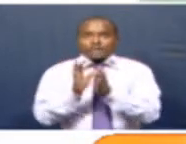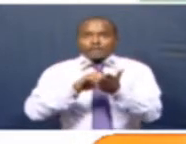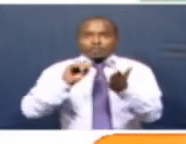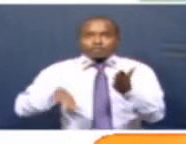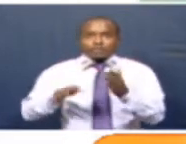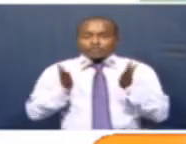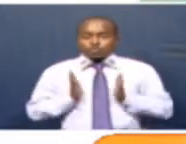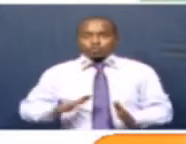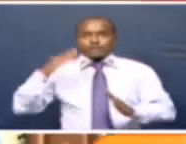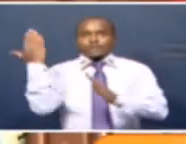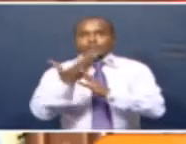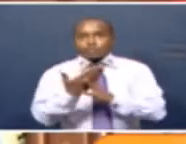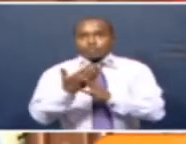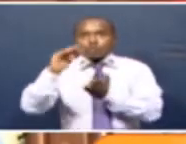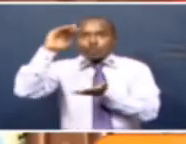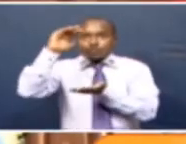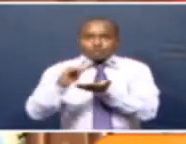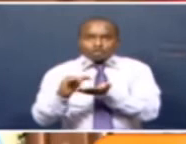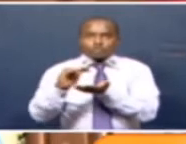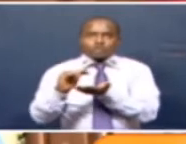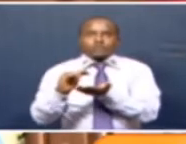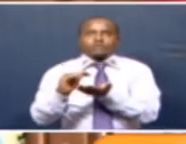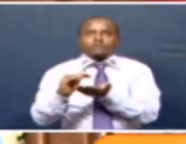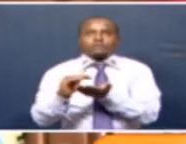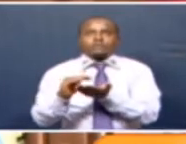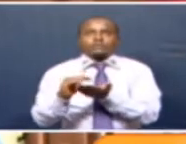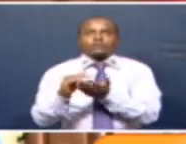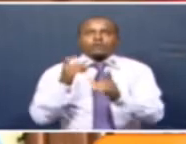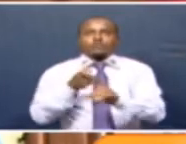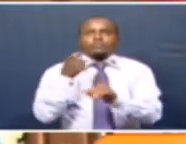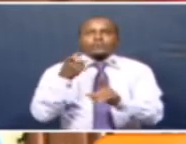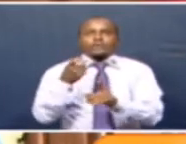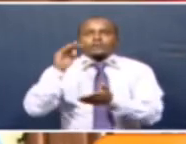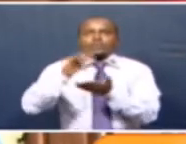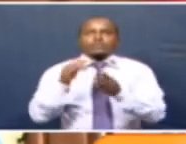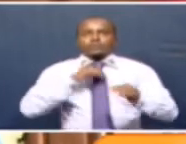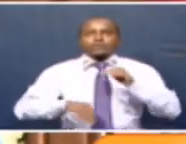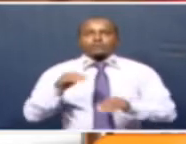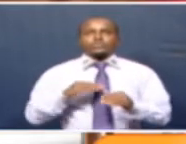human interactions or you reduce the number of human interactions, automatically you reduce corruption.